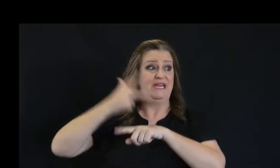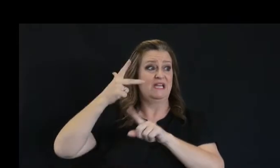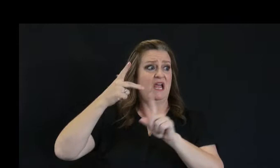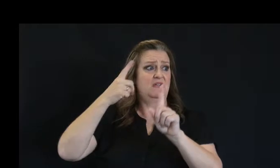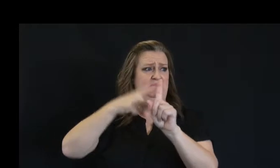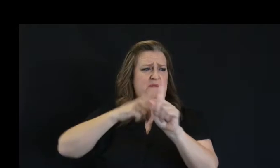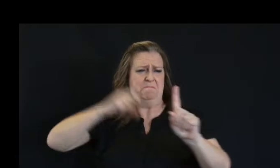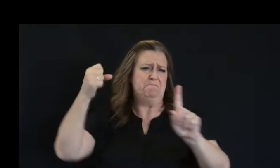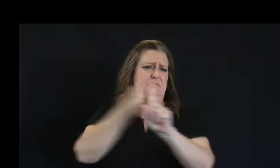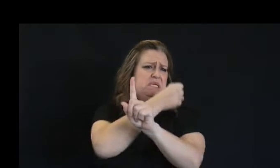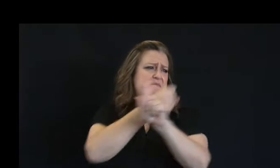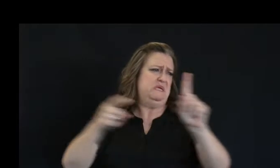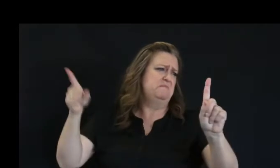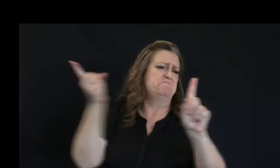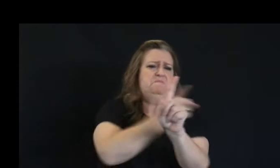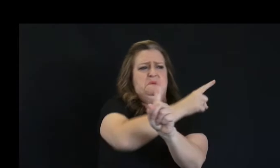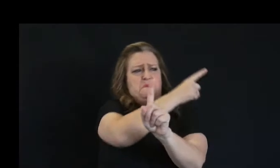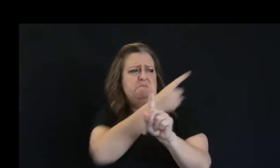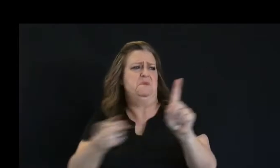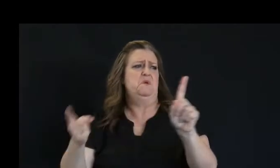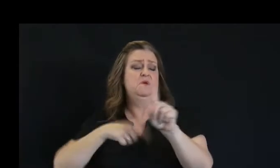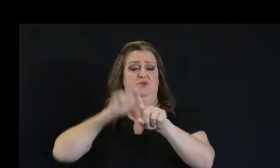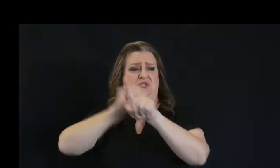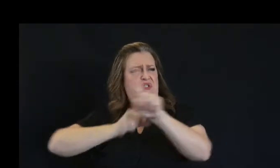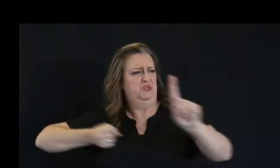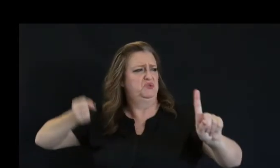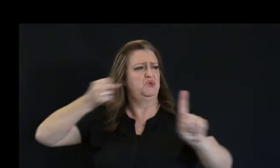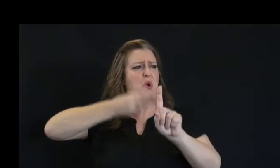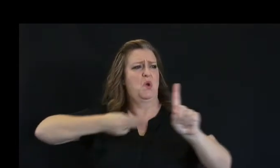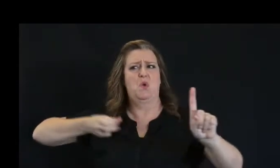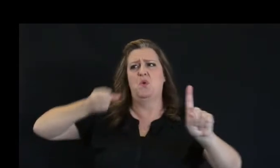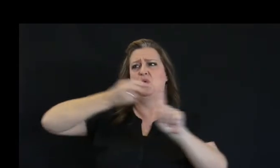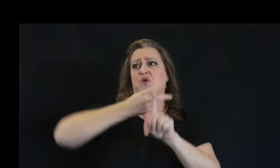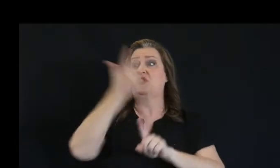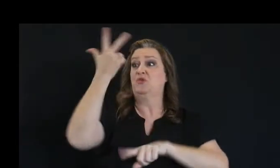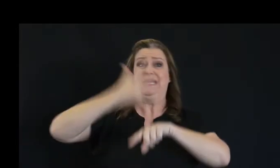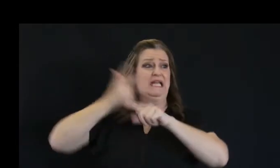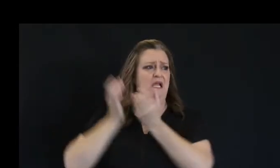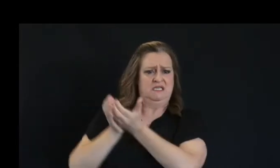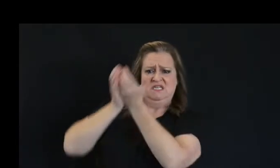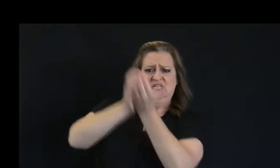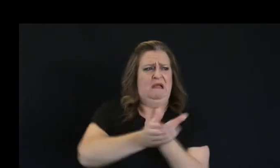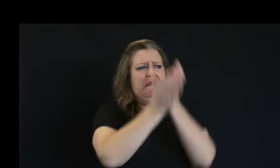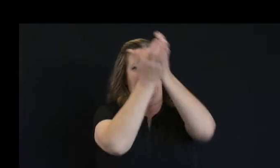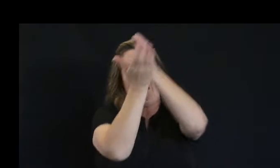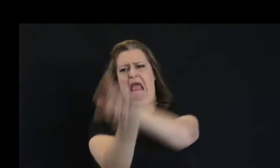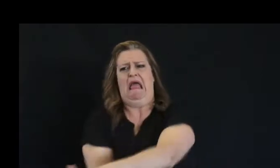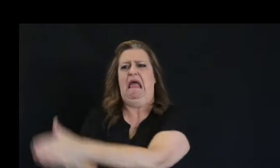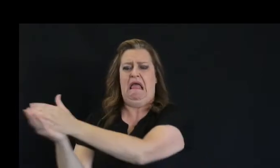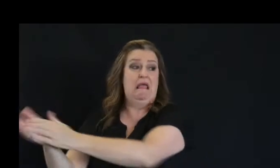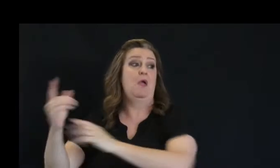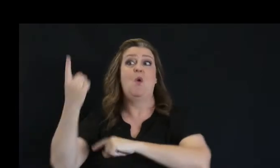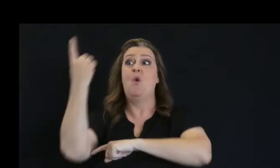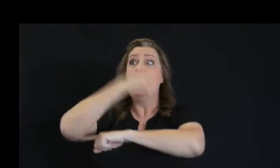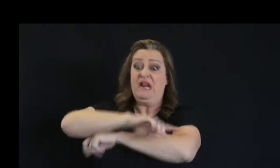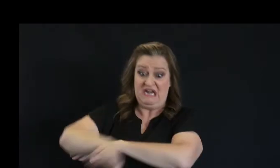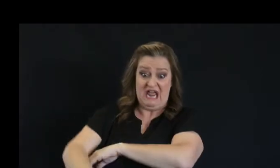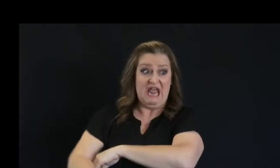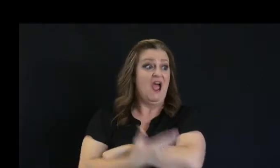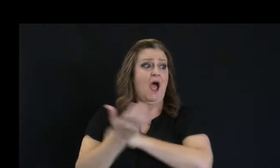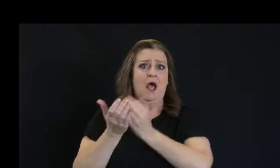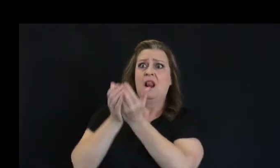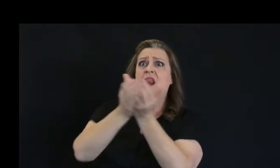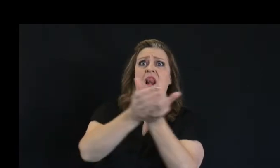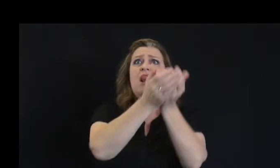with rods. 1 I was stoned. 3 I was shipwrecked. 1 night and 1 day I was adrift at sea. On